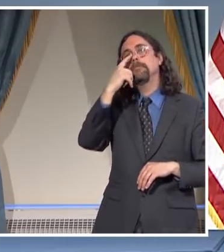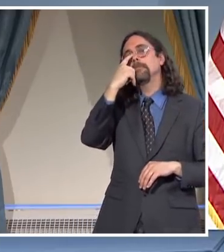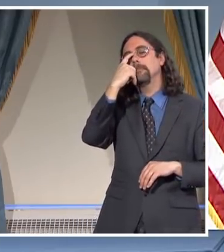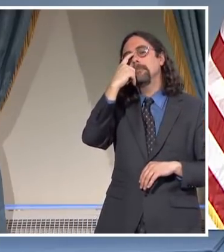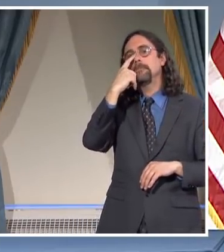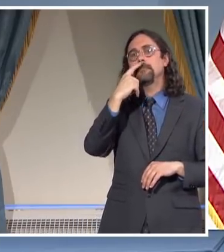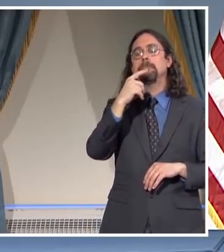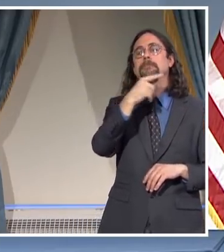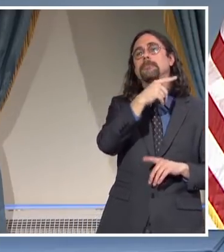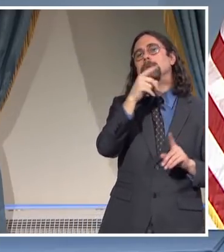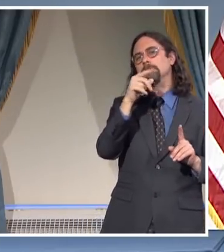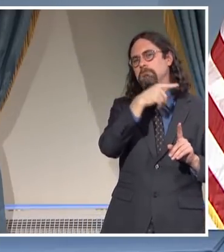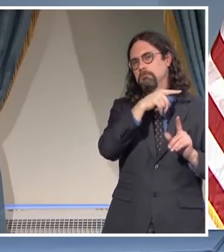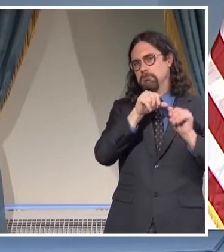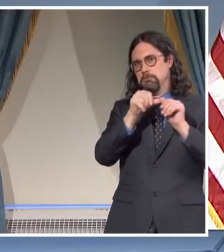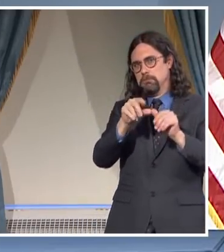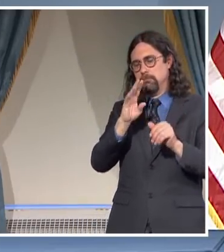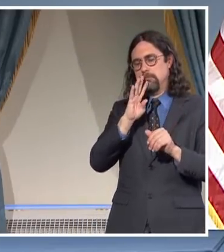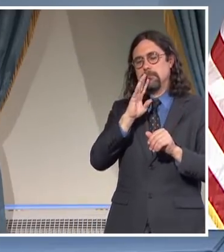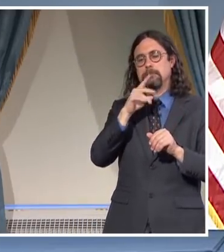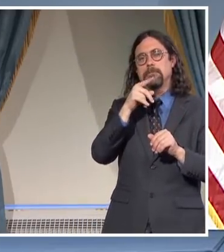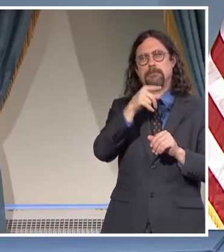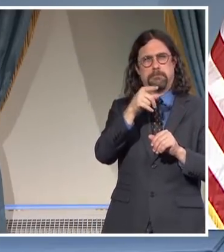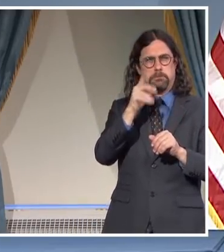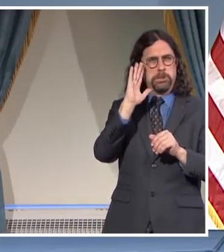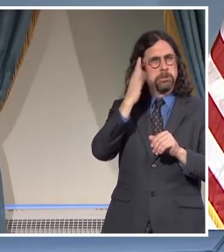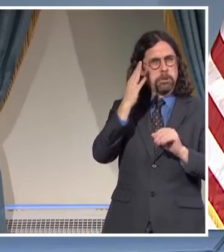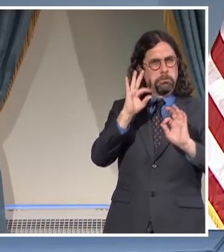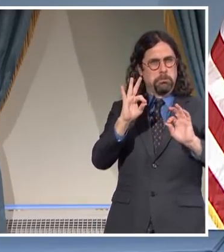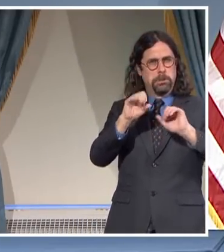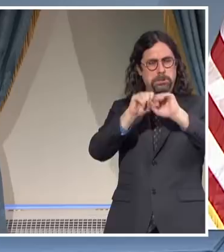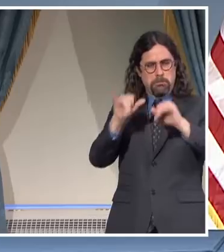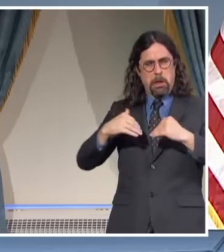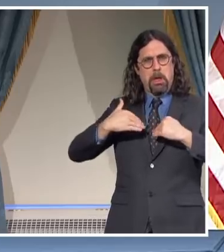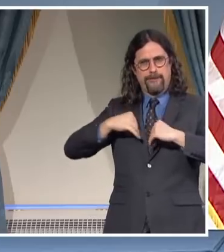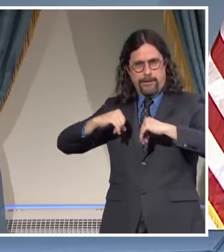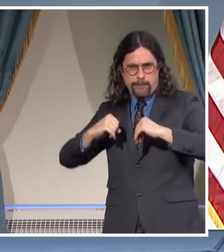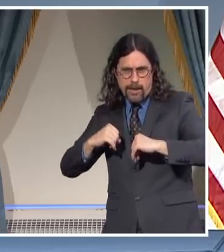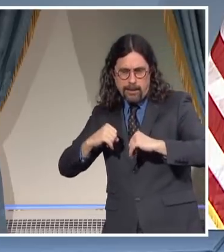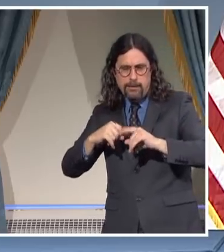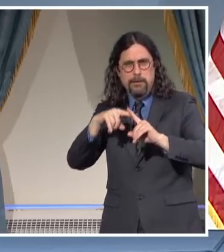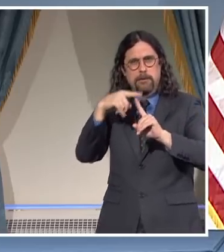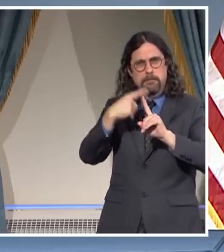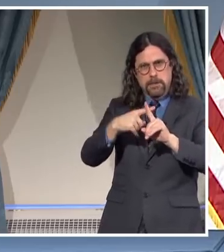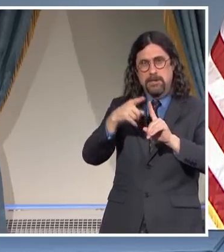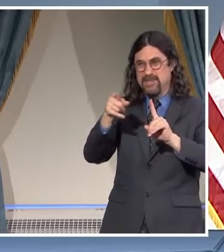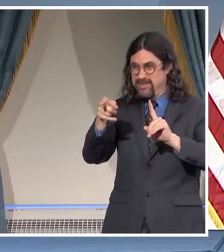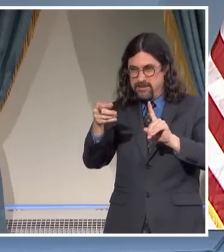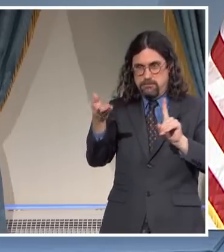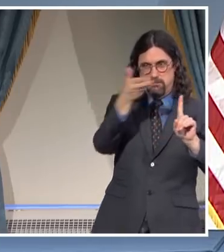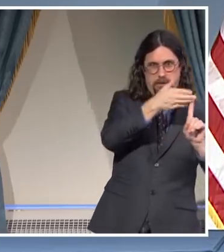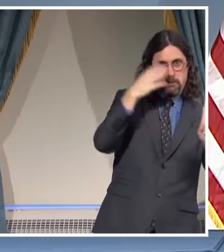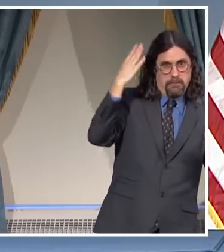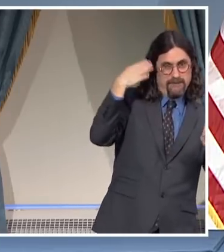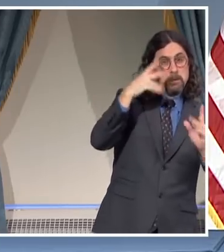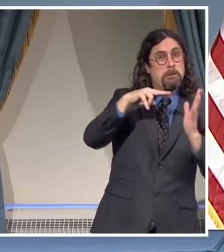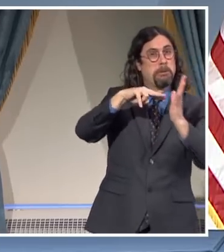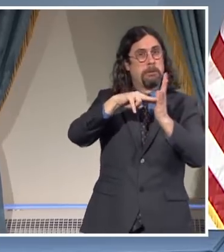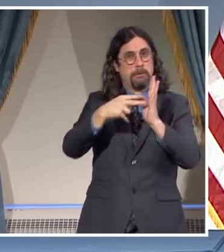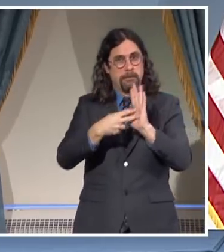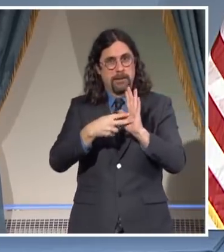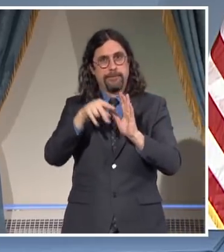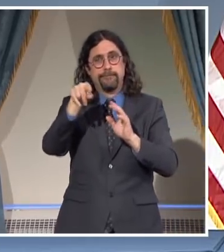the article that the briefing that Yoav was referencing, it's like about 2 city hospitals have already reached